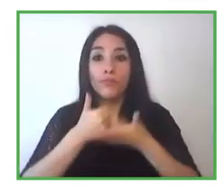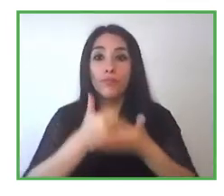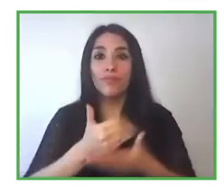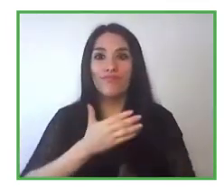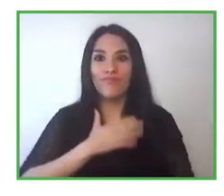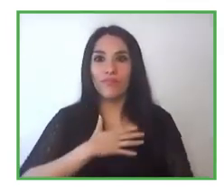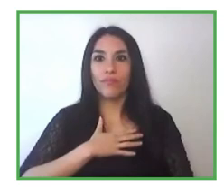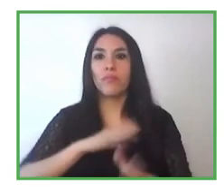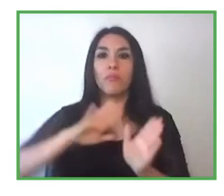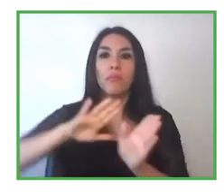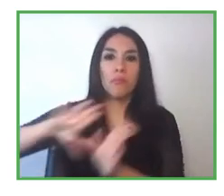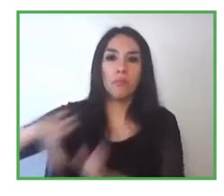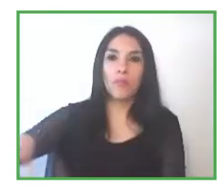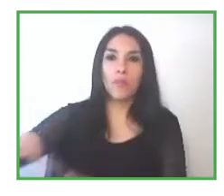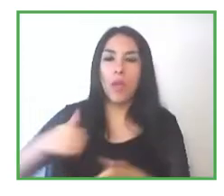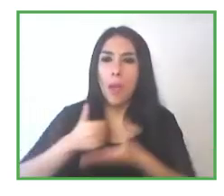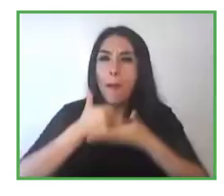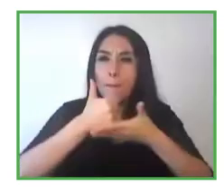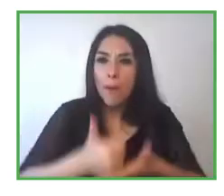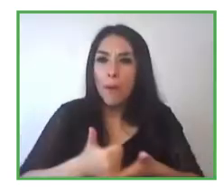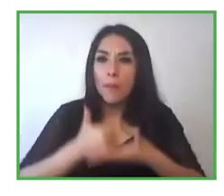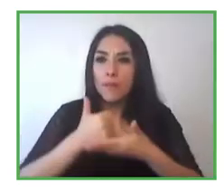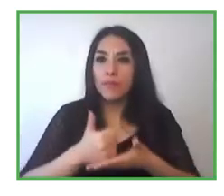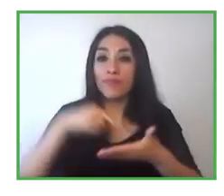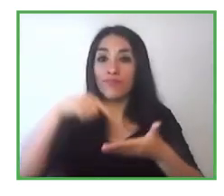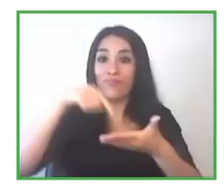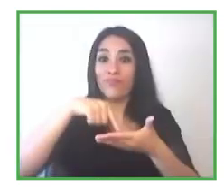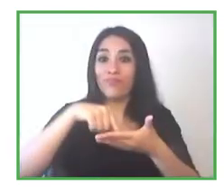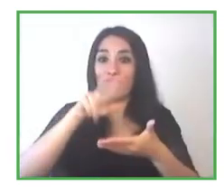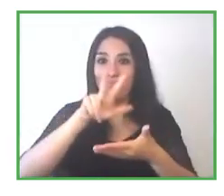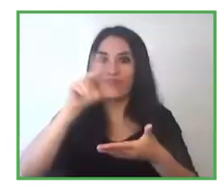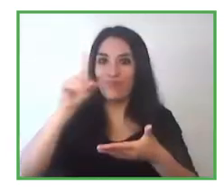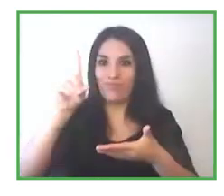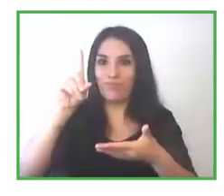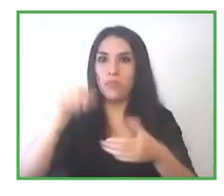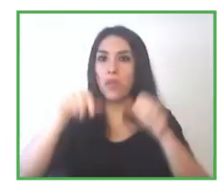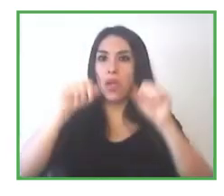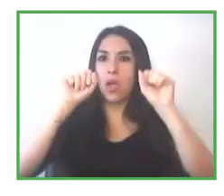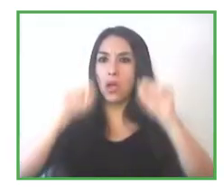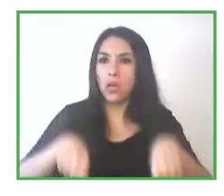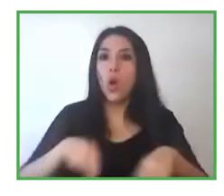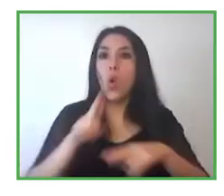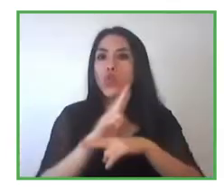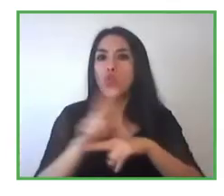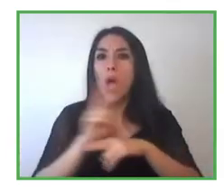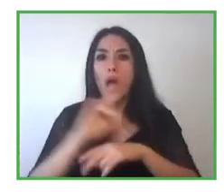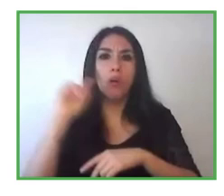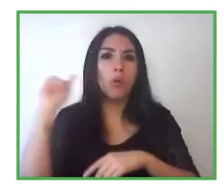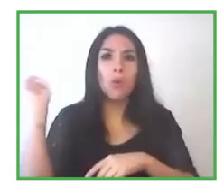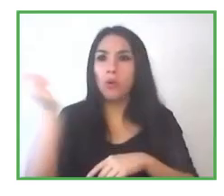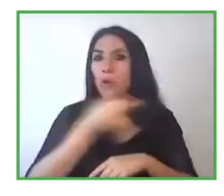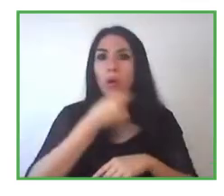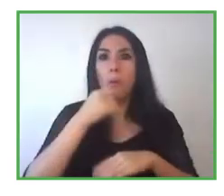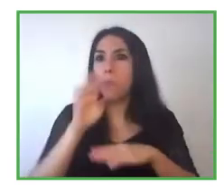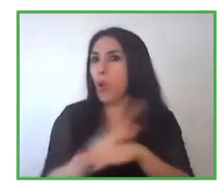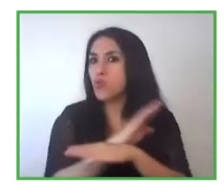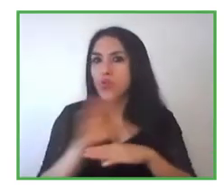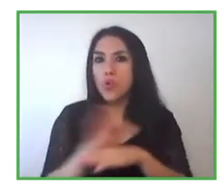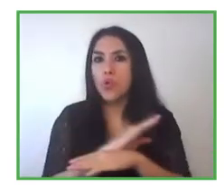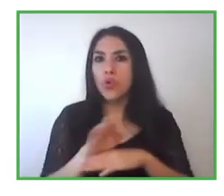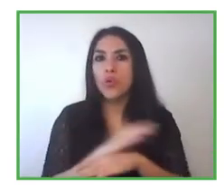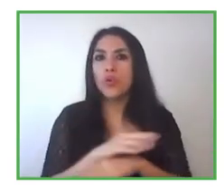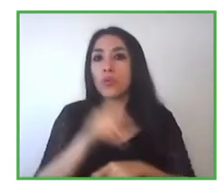a problem for the entity. So we hope that this is a very common resource used by